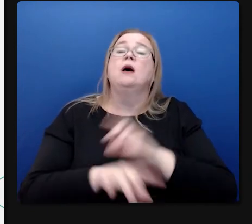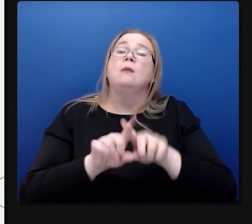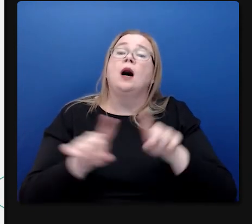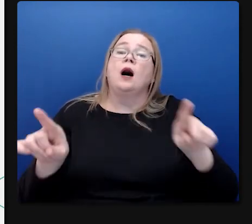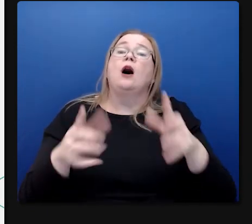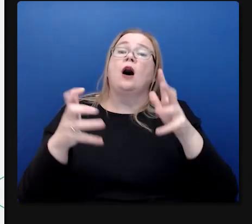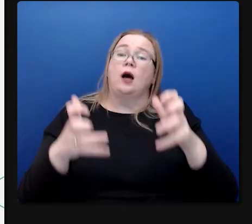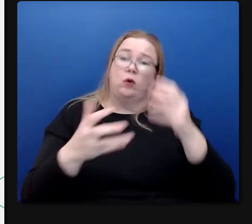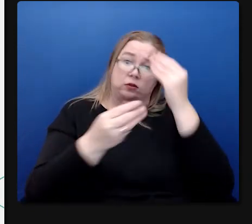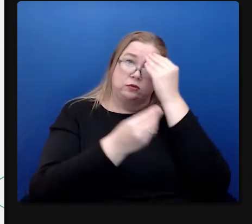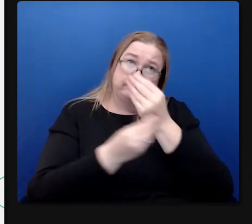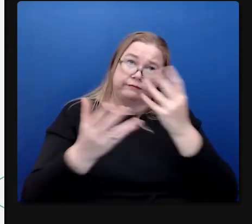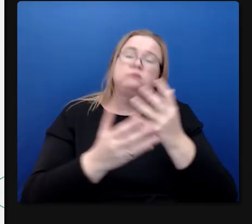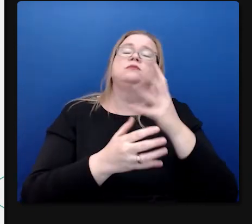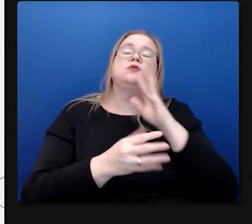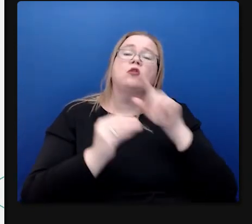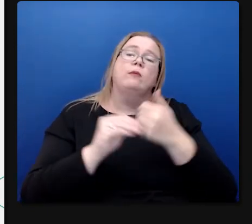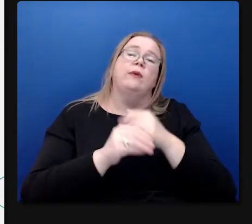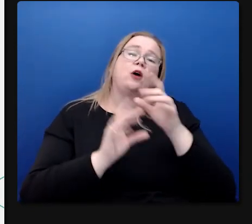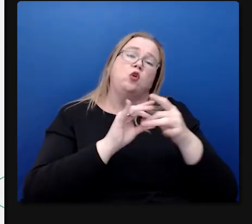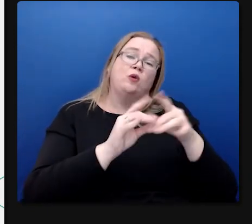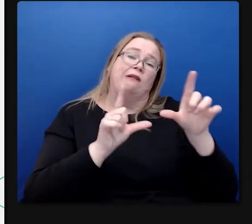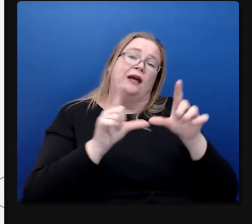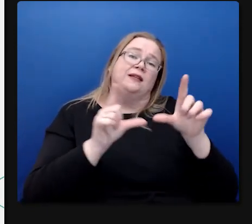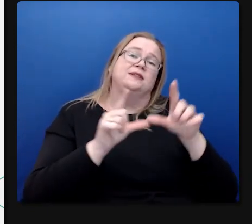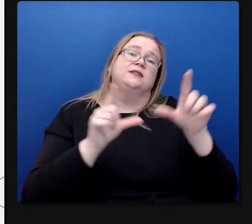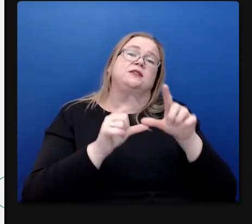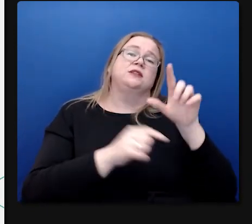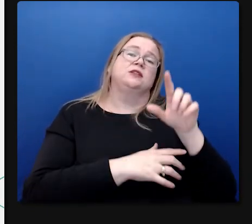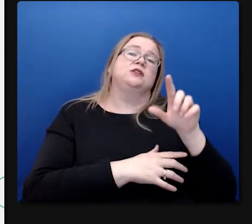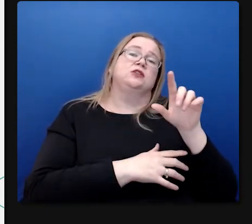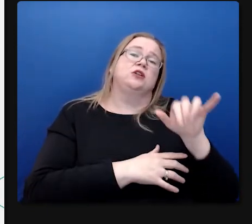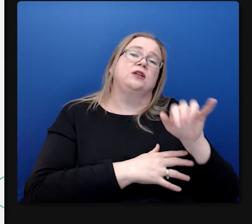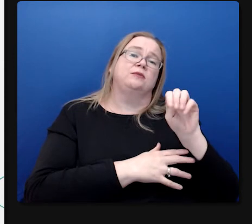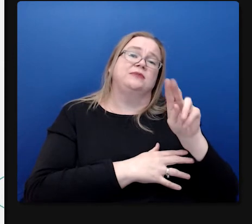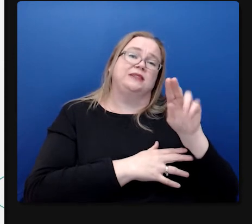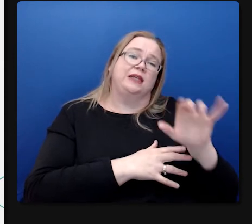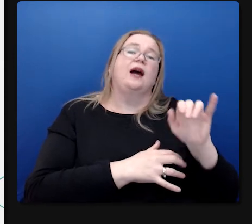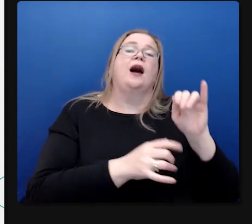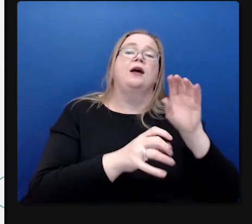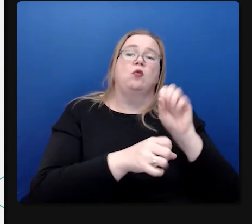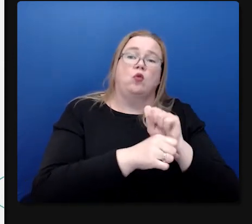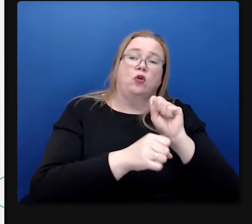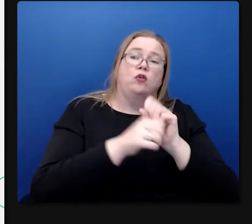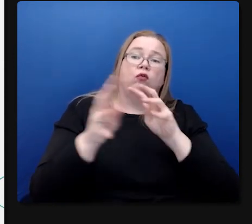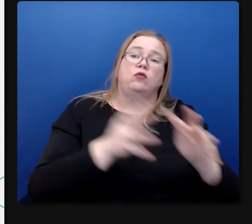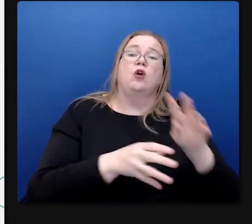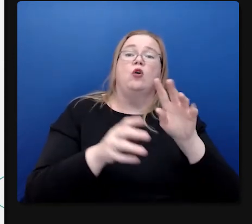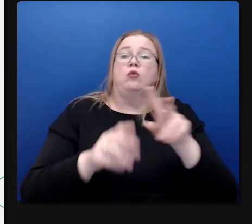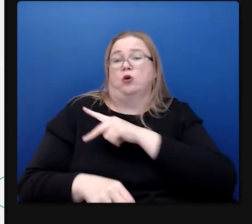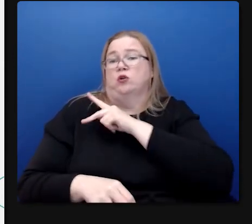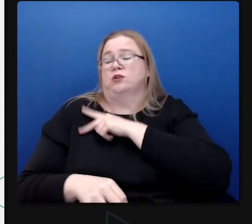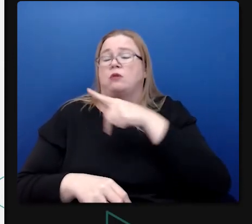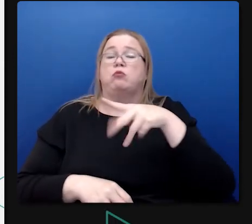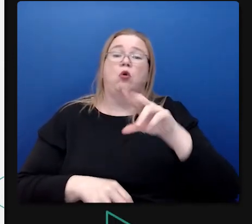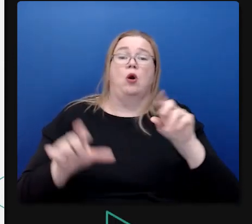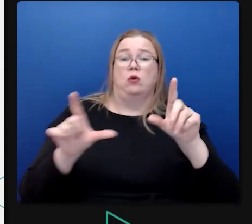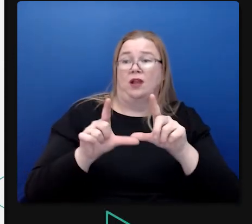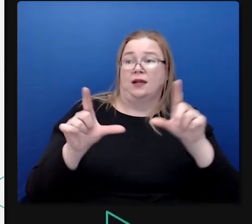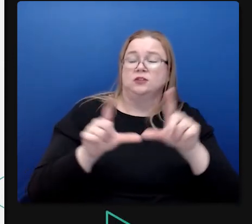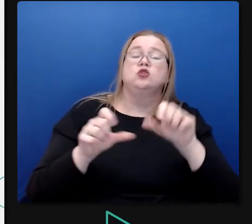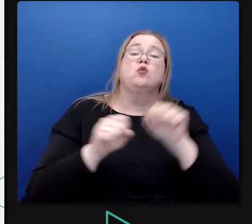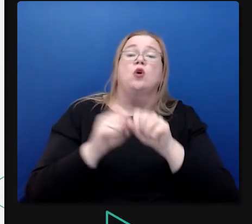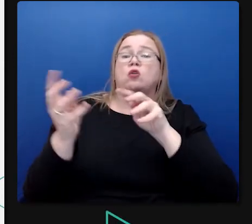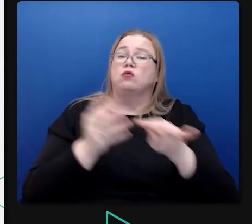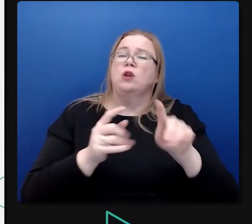And I also just want to caveat here and talk about Unity licensing. GameCI has built-in workflows for using both a personal and a pro license.